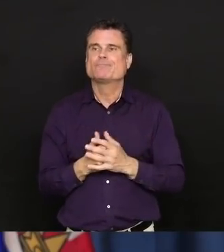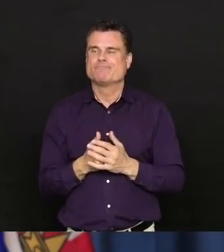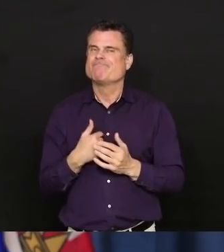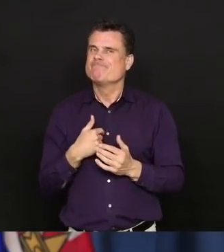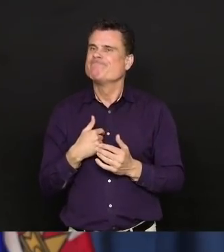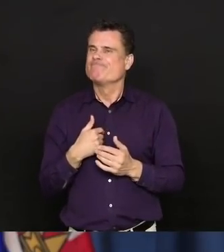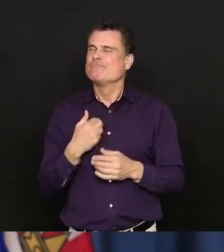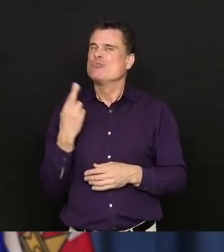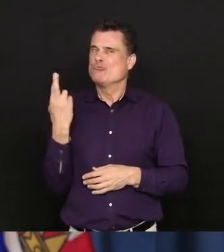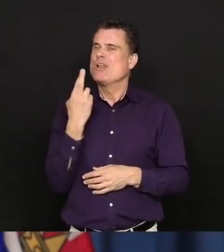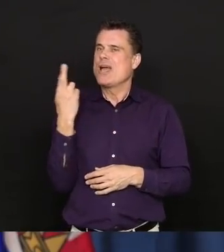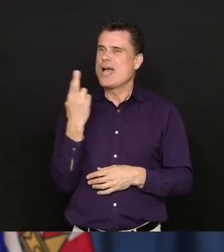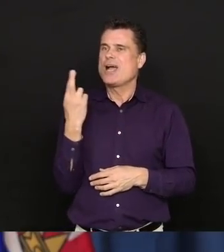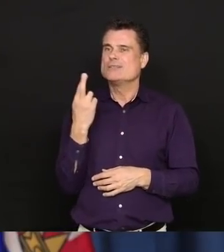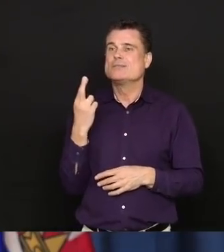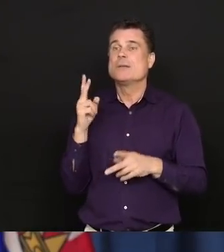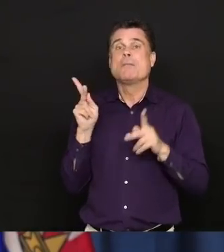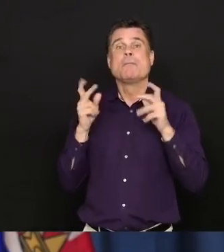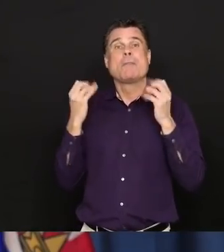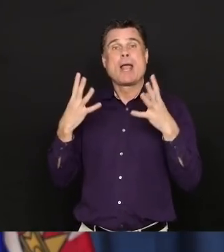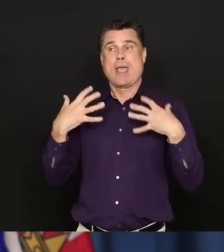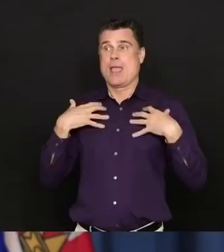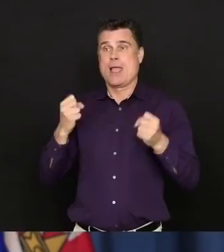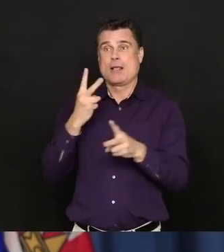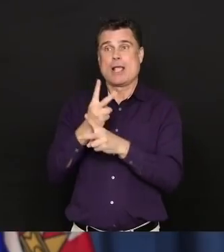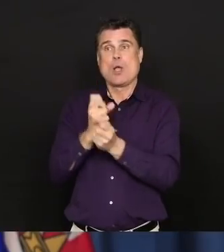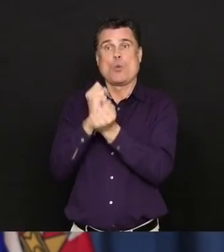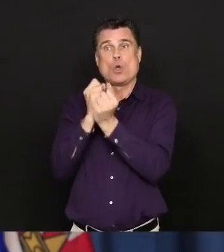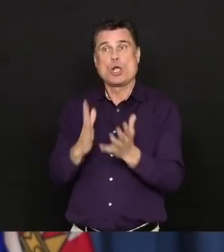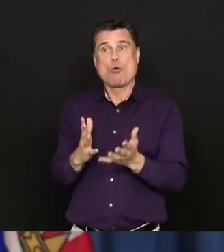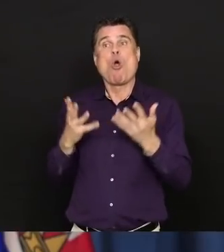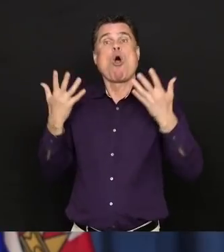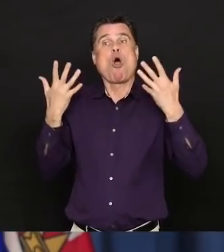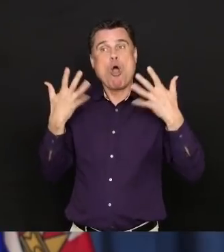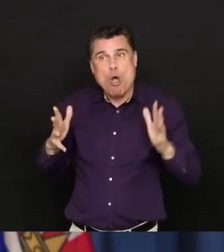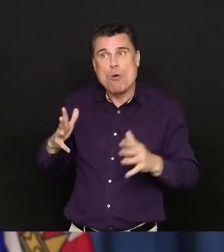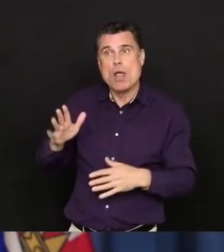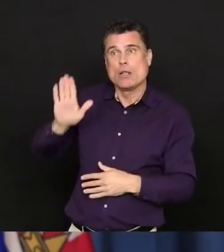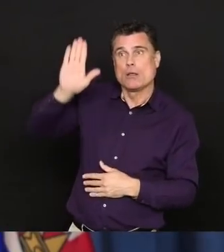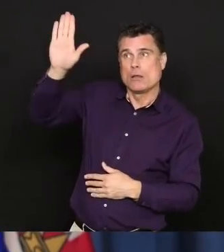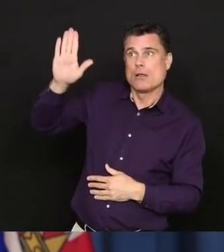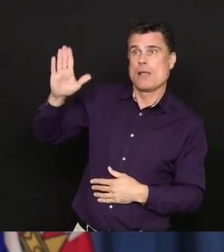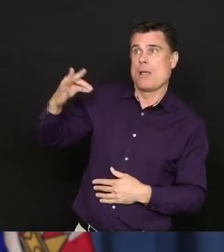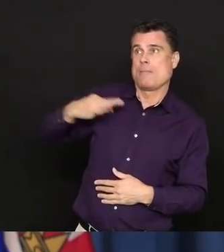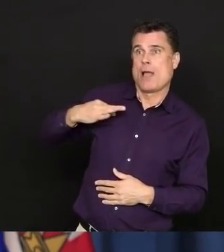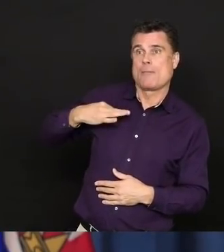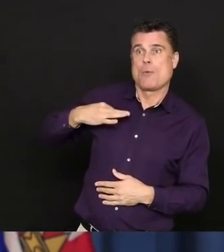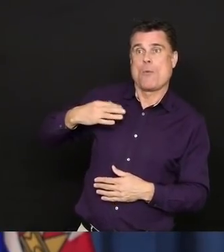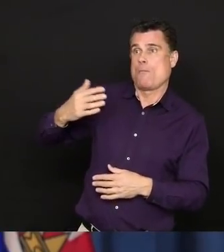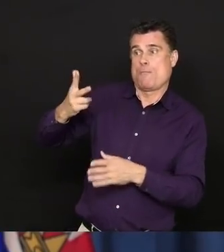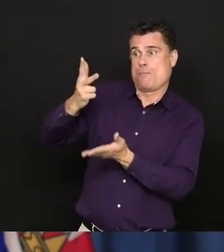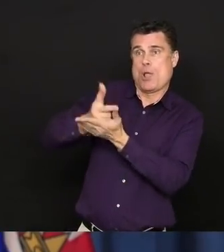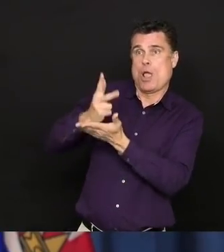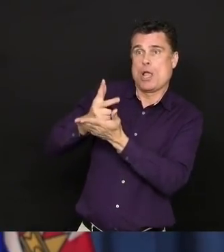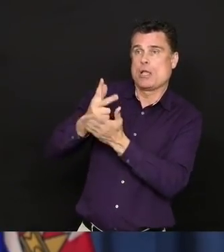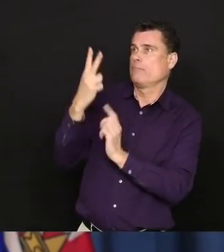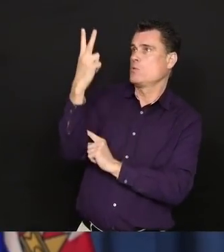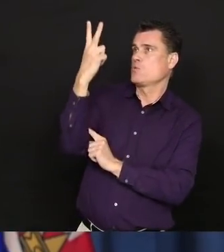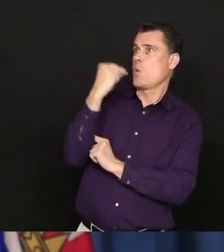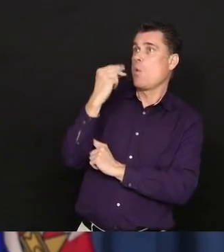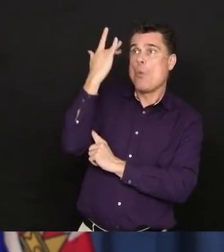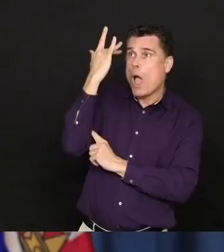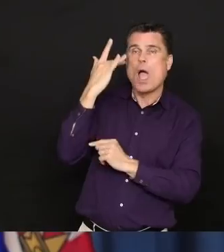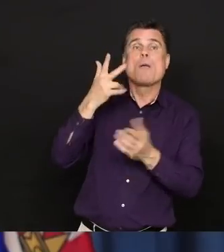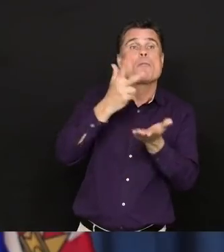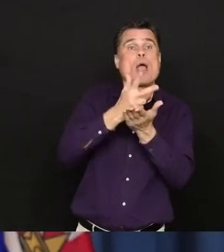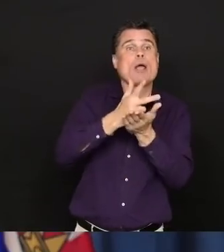parking spaces at some health facilities, and that's a challenge. Royal Columbian has a specific challenge. which is that it's at a